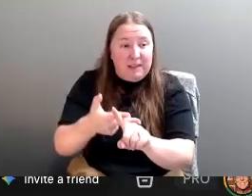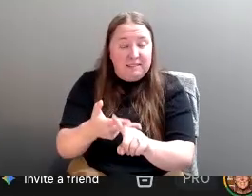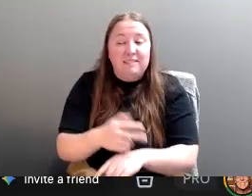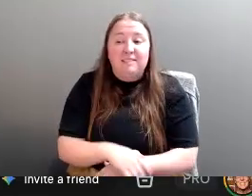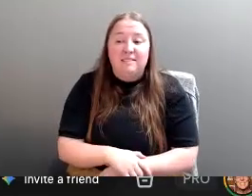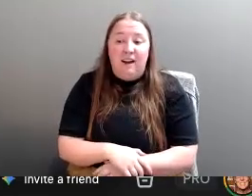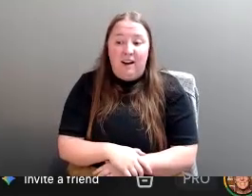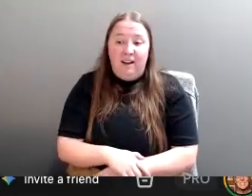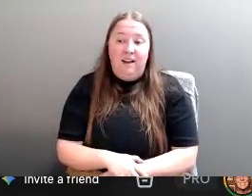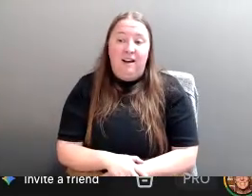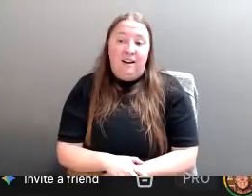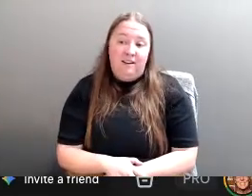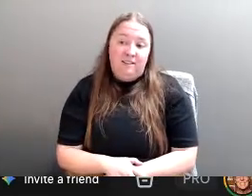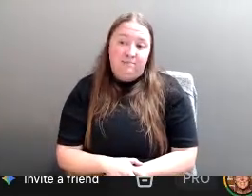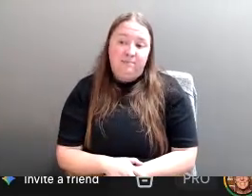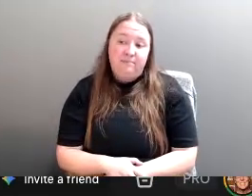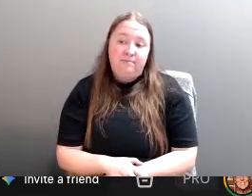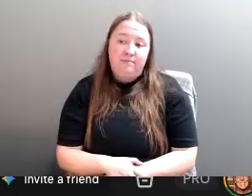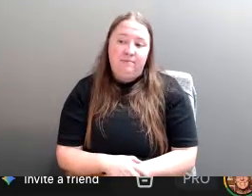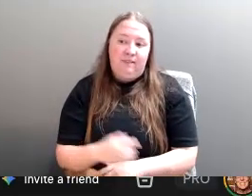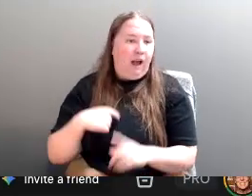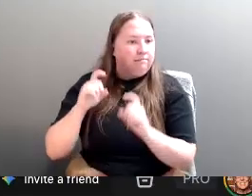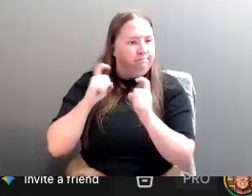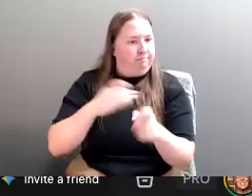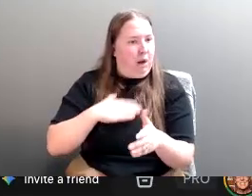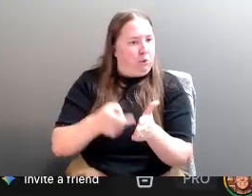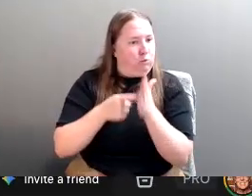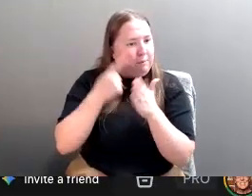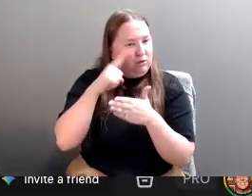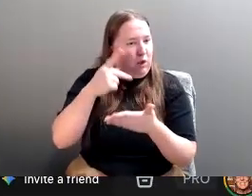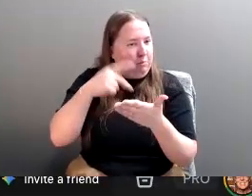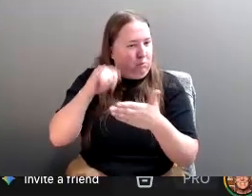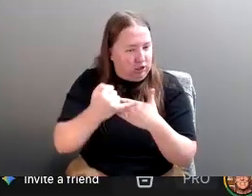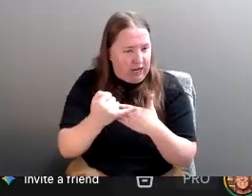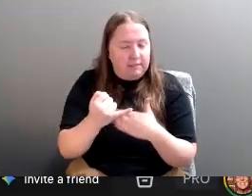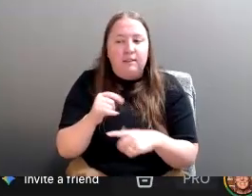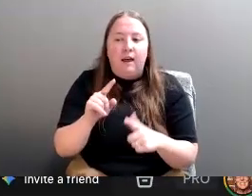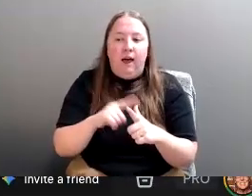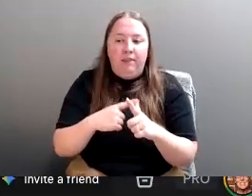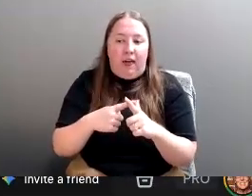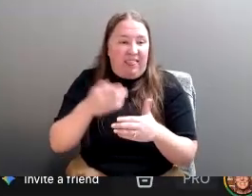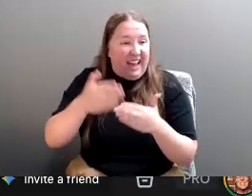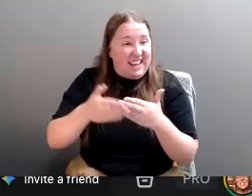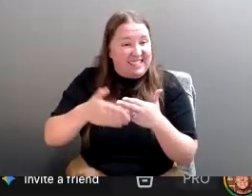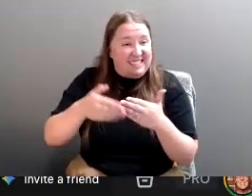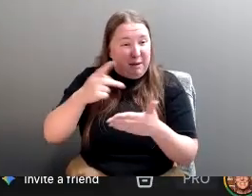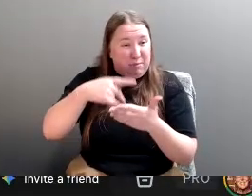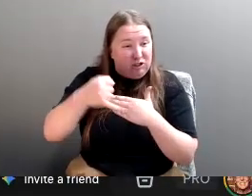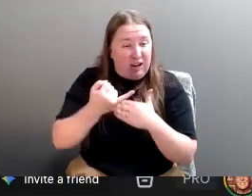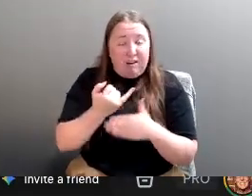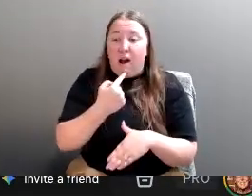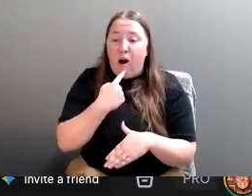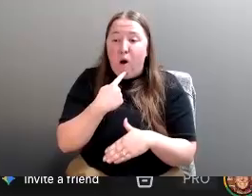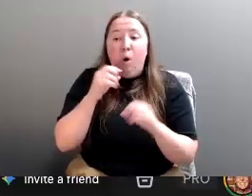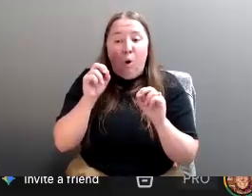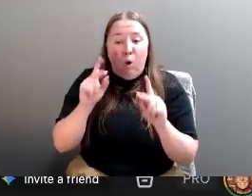end, I was actually then, because I gave it my requirements, right? And then what I did is I took that ending project and I said, okay, let's